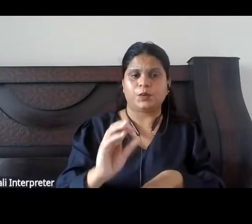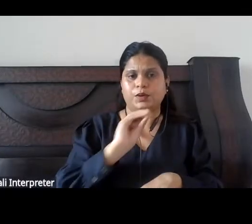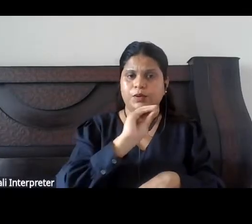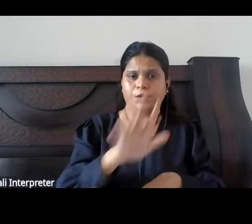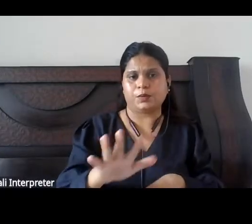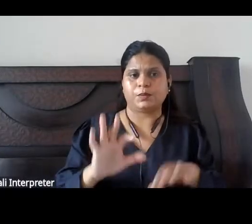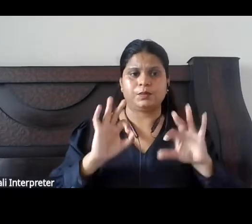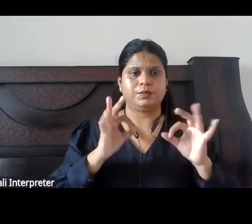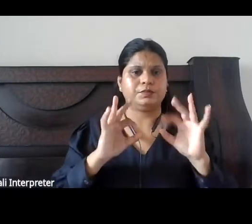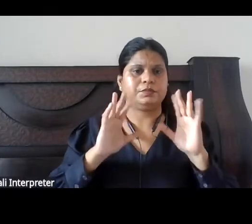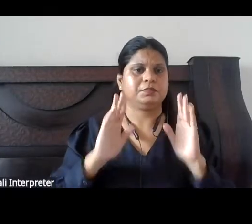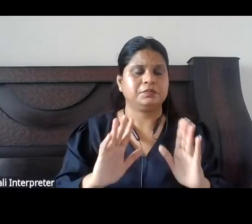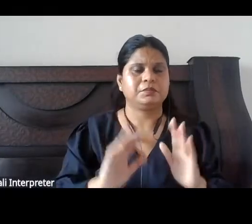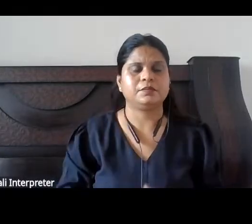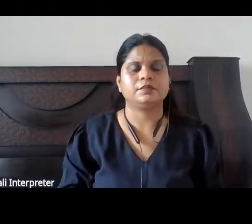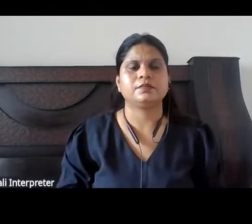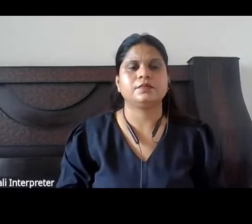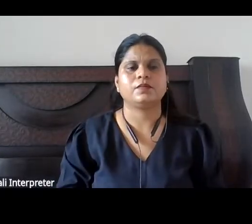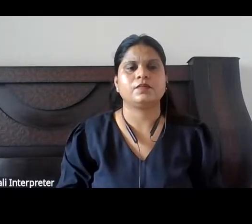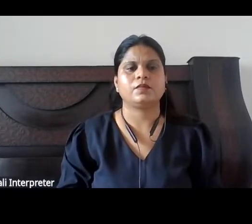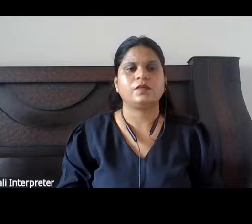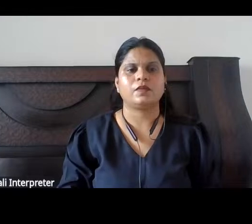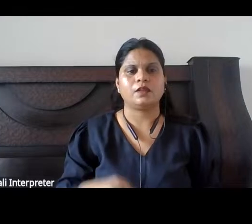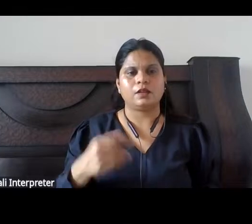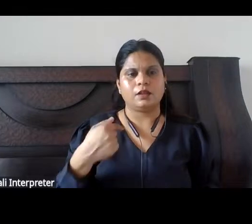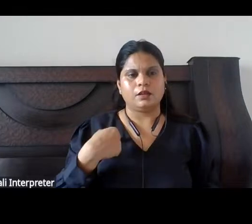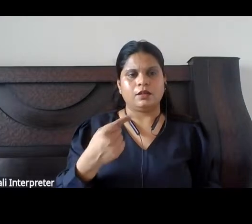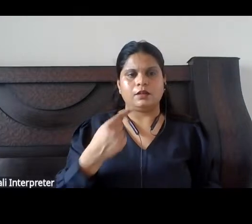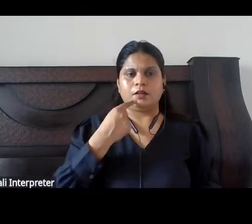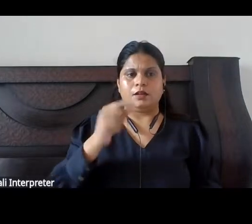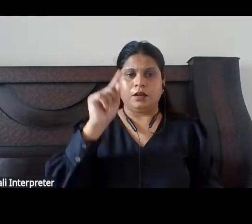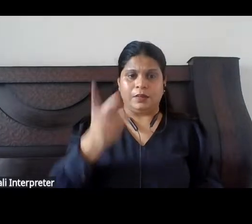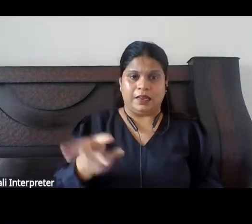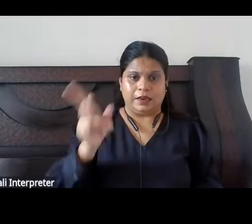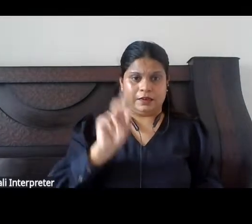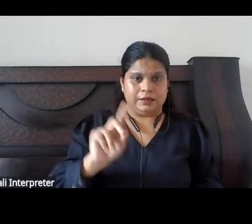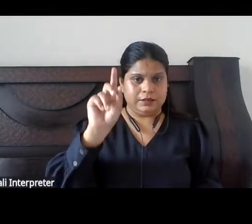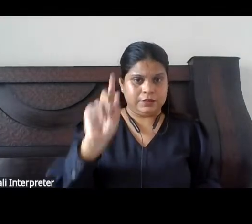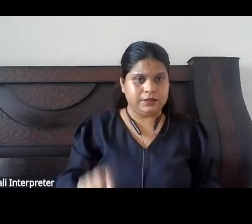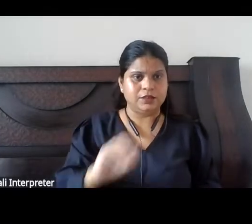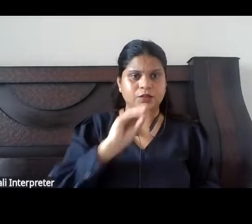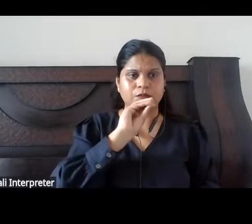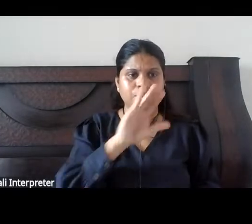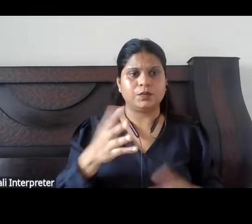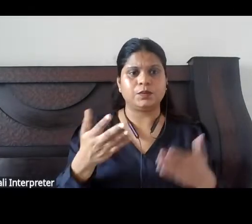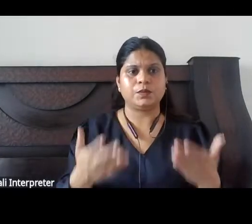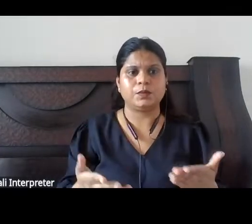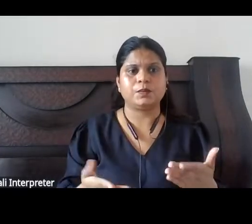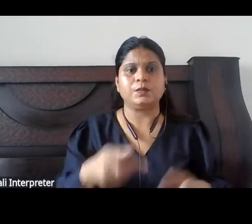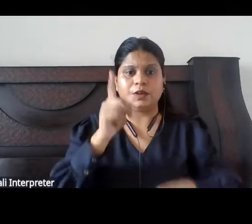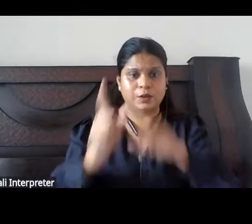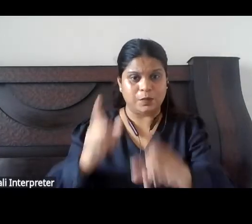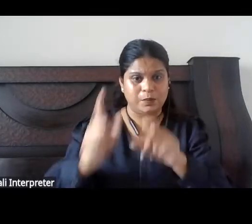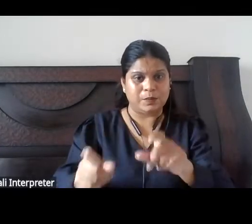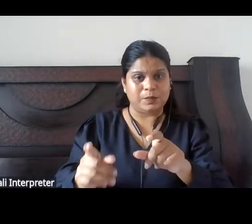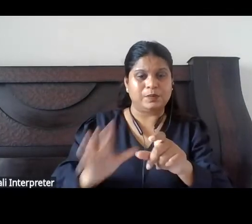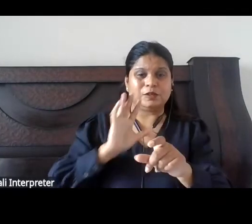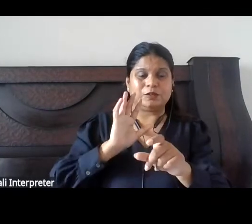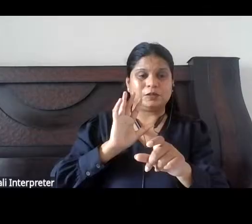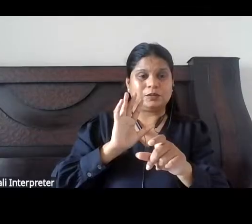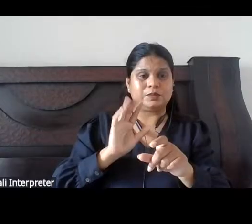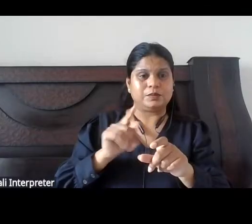was wanting to talk about, and perhaps we can capture that again. So we see the enumerators, one of the biggest challenges that